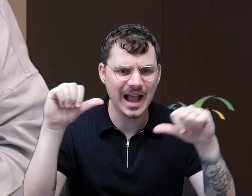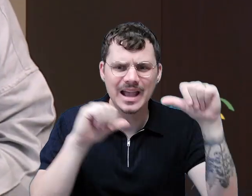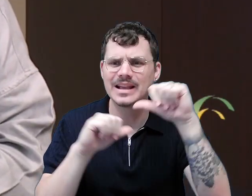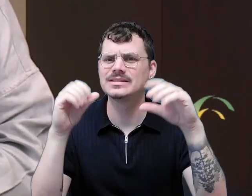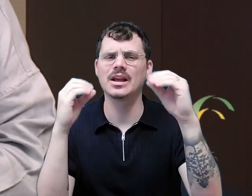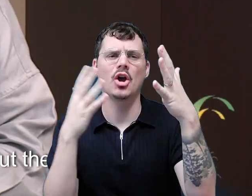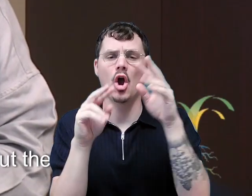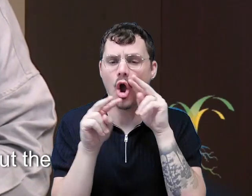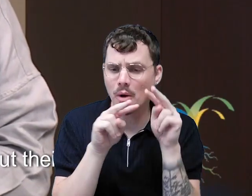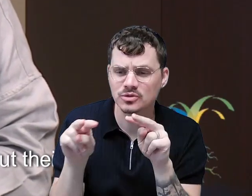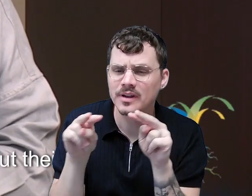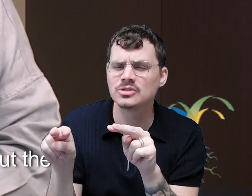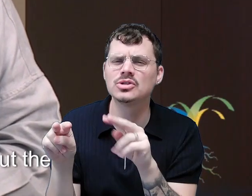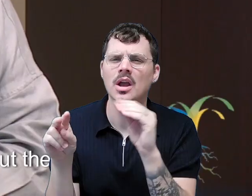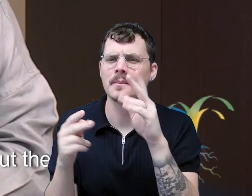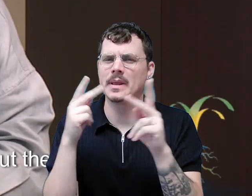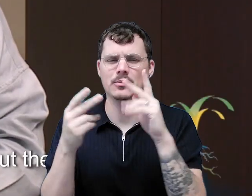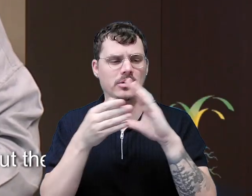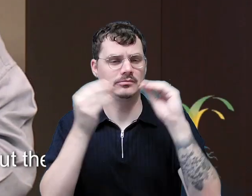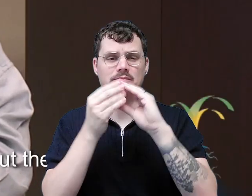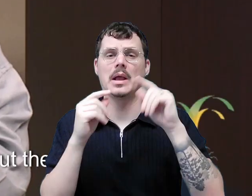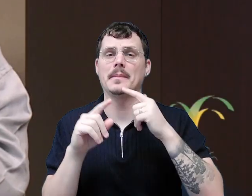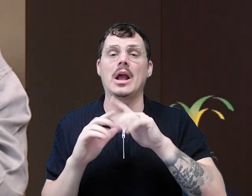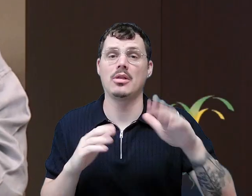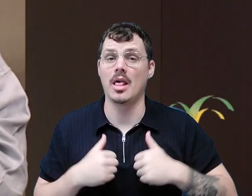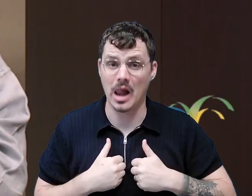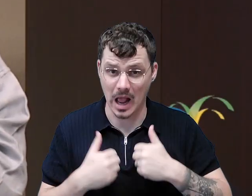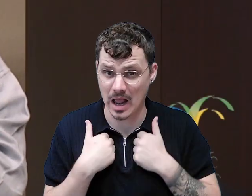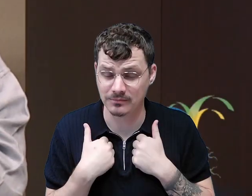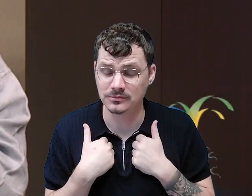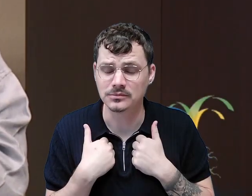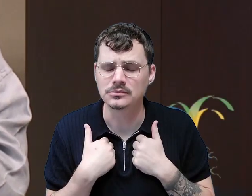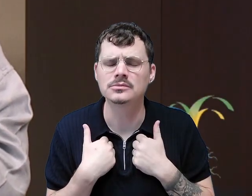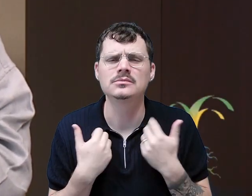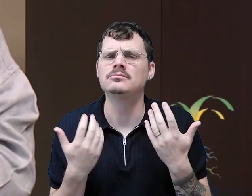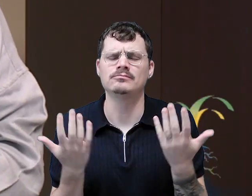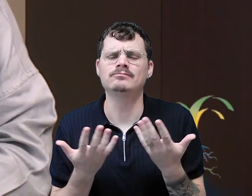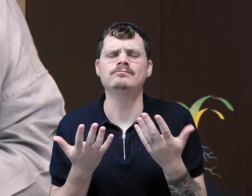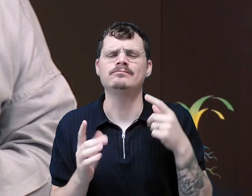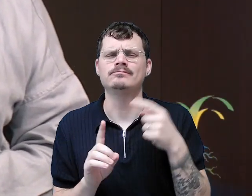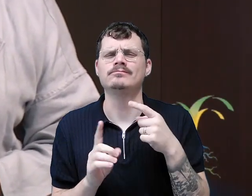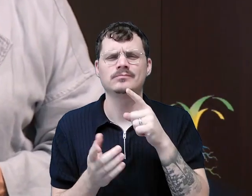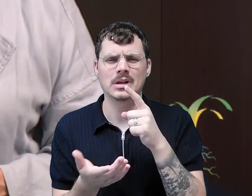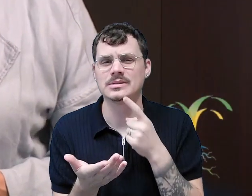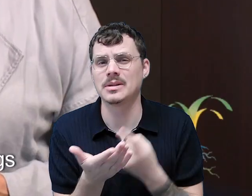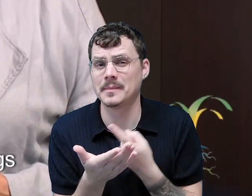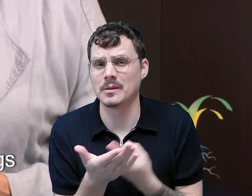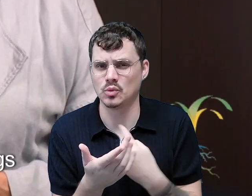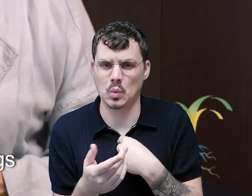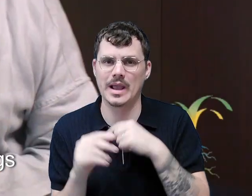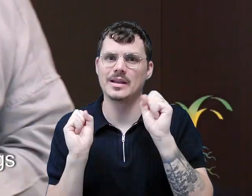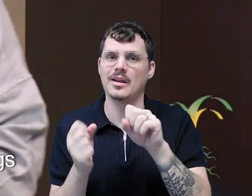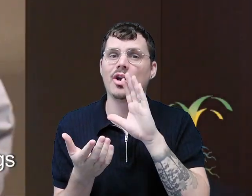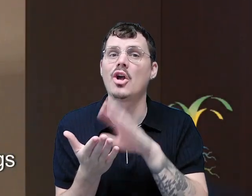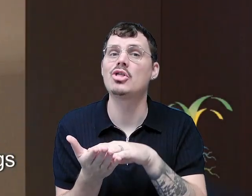and observation and people telling about their lives these days is that